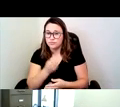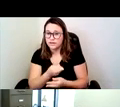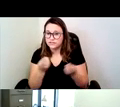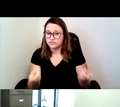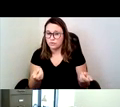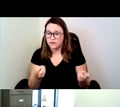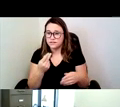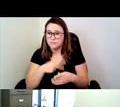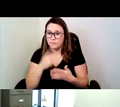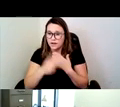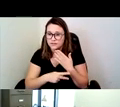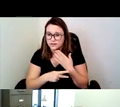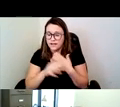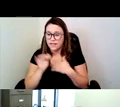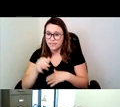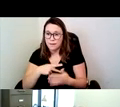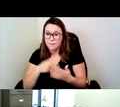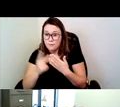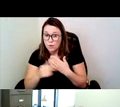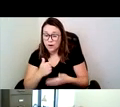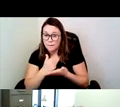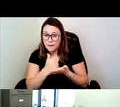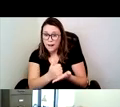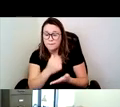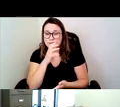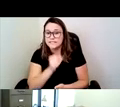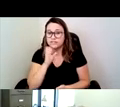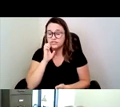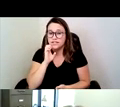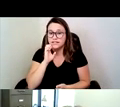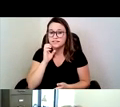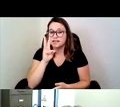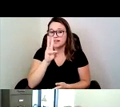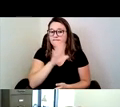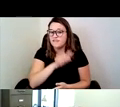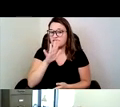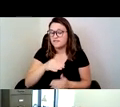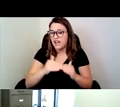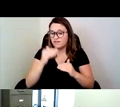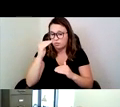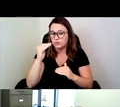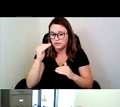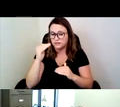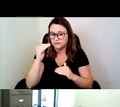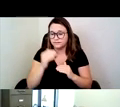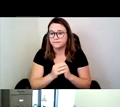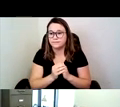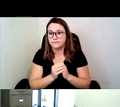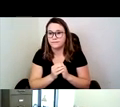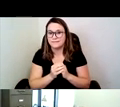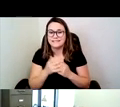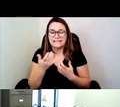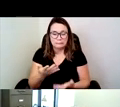That program serves seniors aged 55 and older that suffer from addiction,